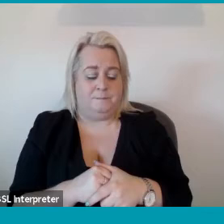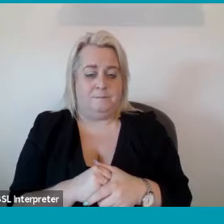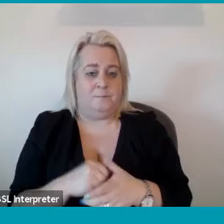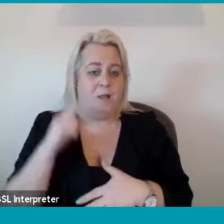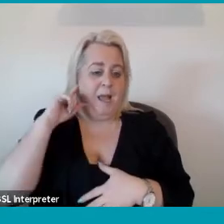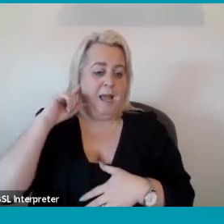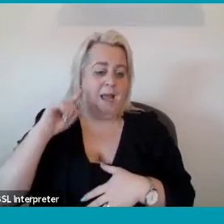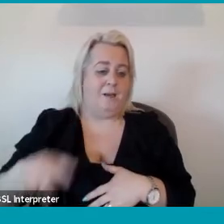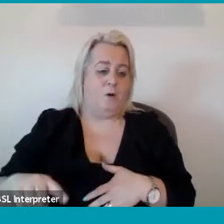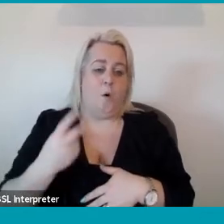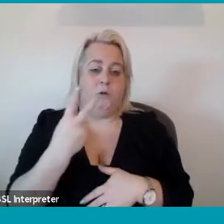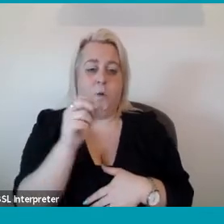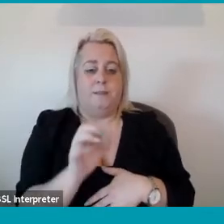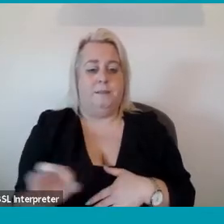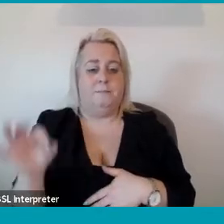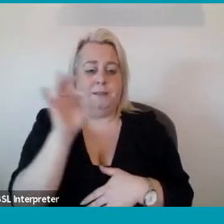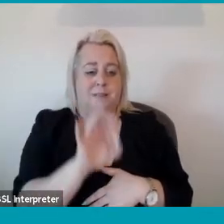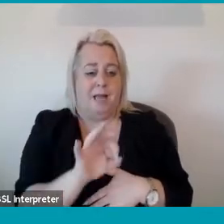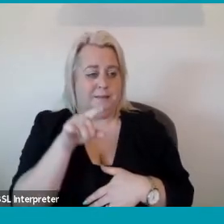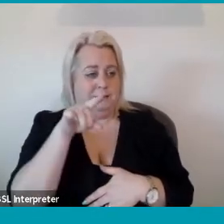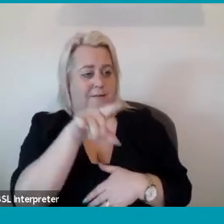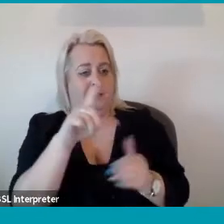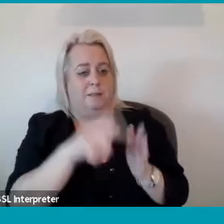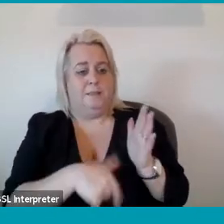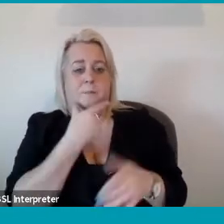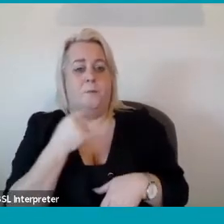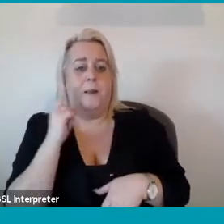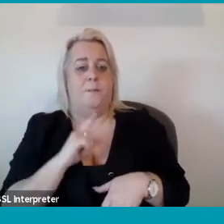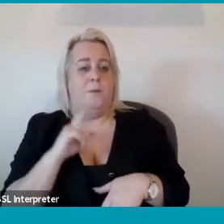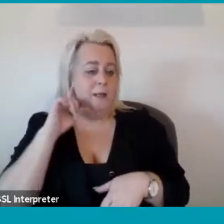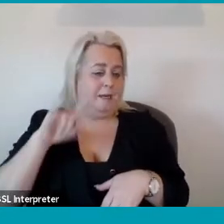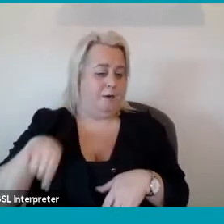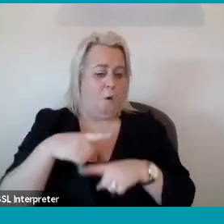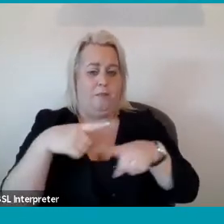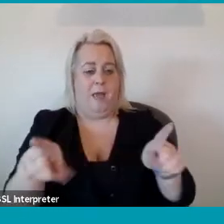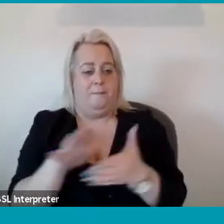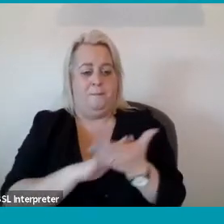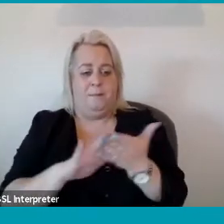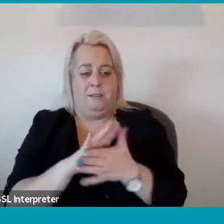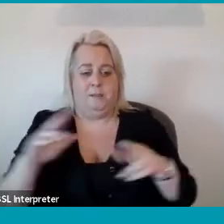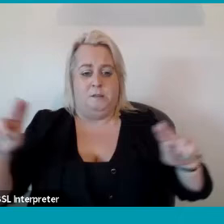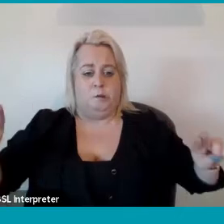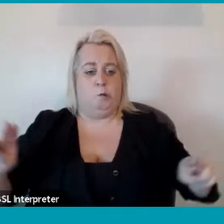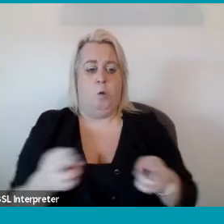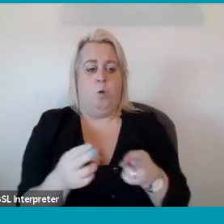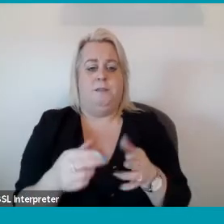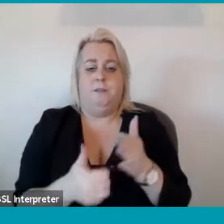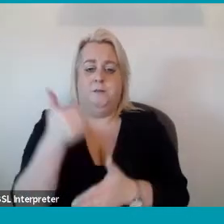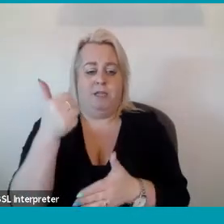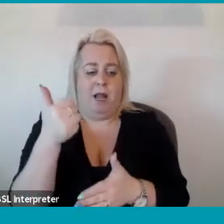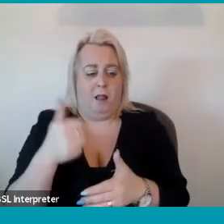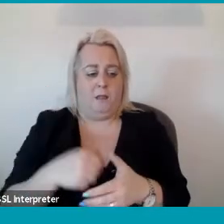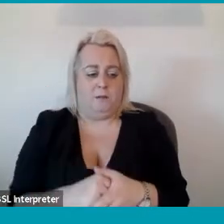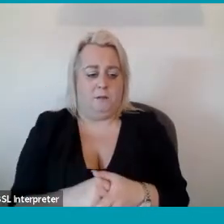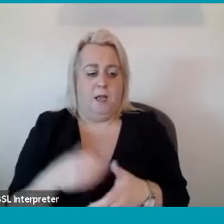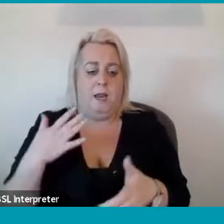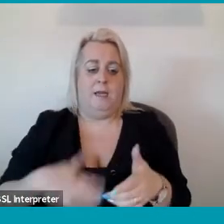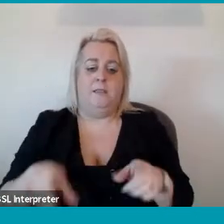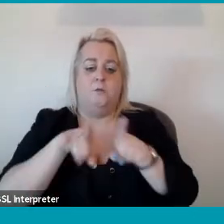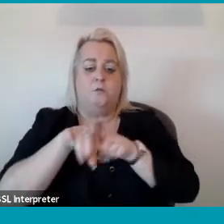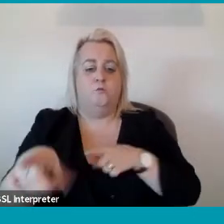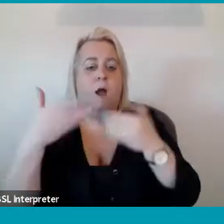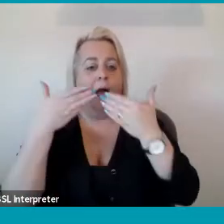pool just makes no business sense whatsoever. So we're looking at broadening our talent pool so that we can attract more